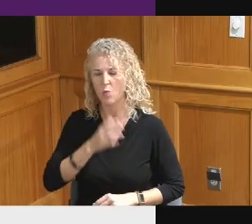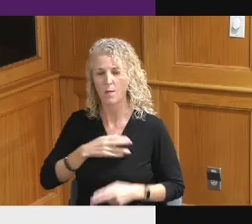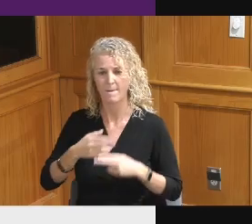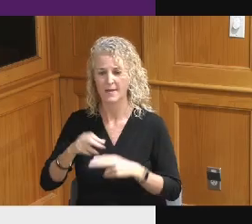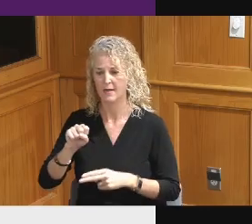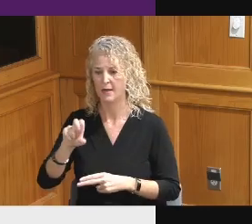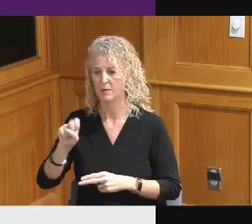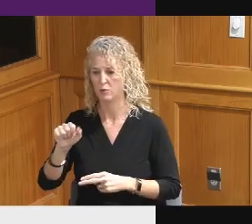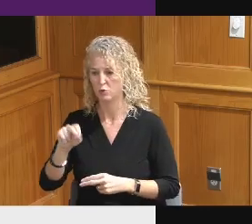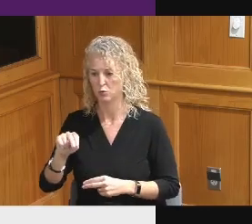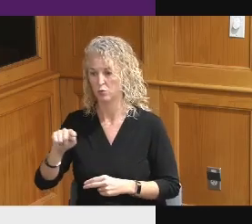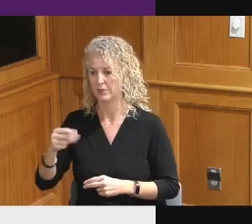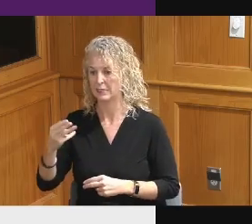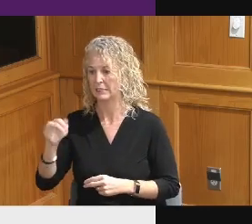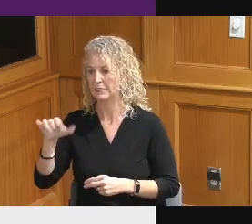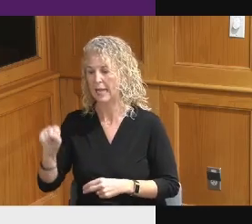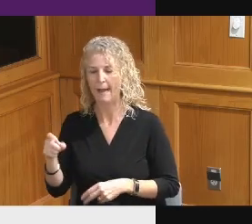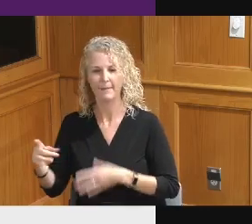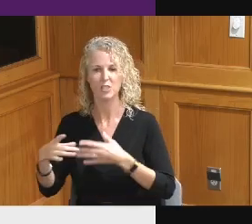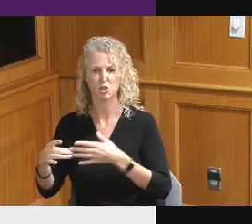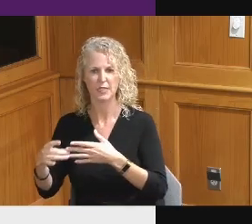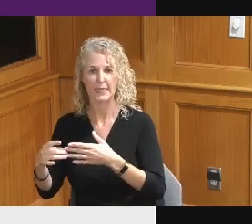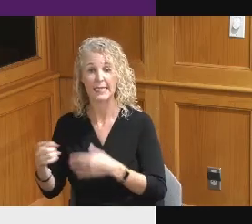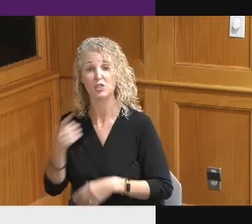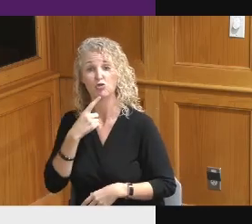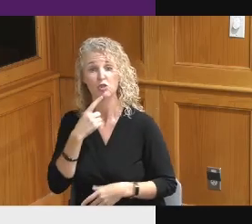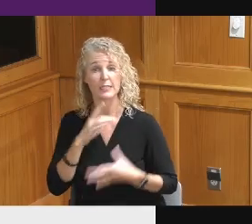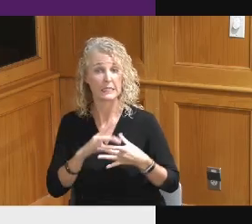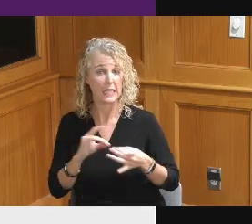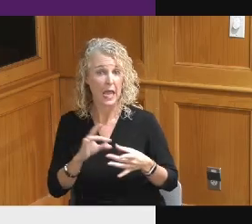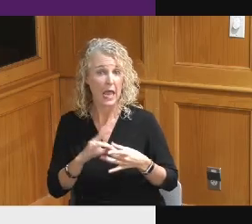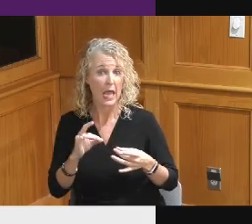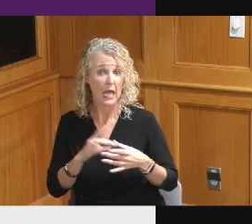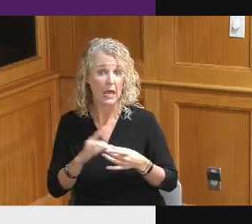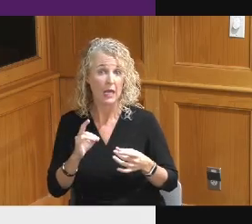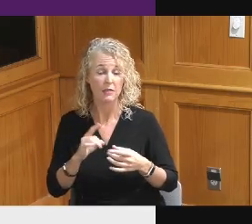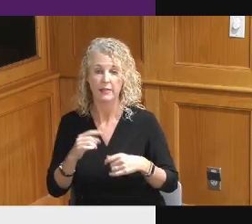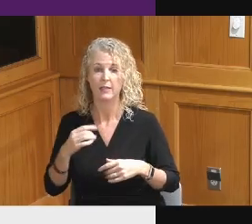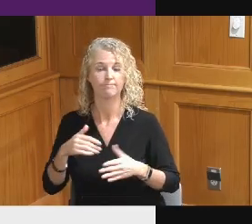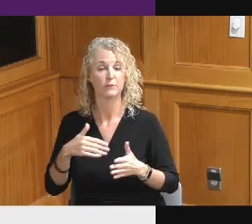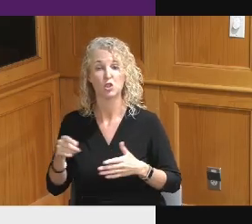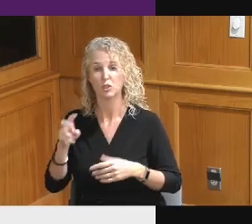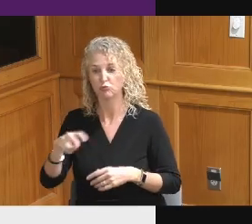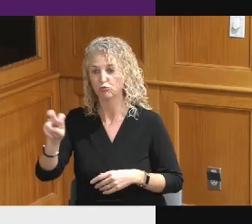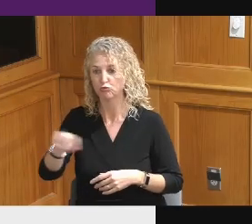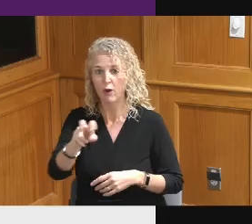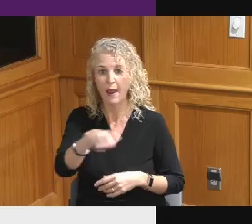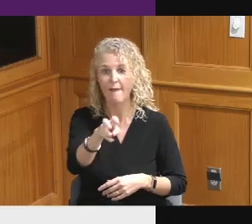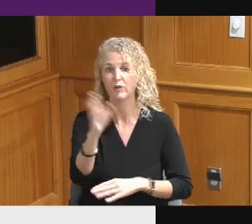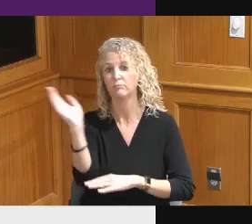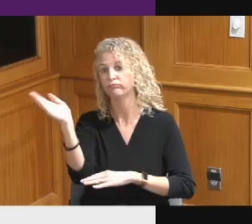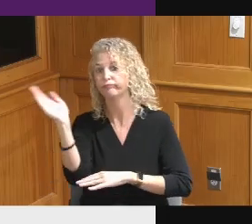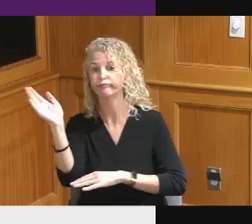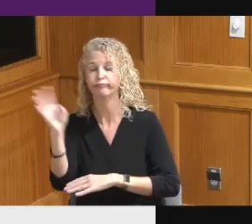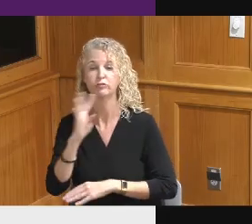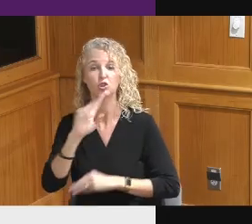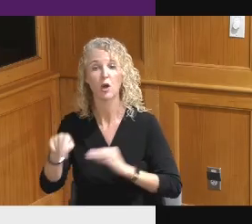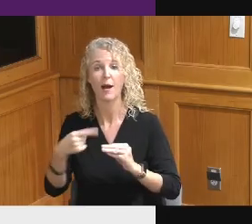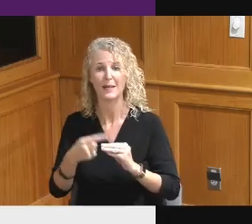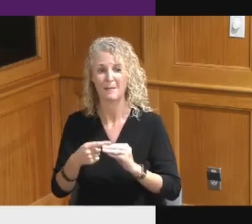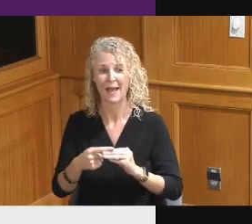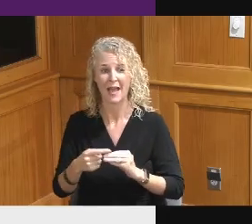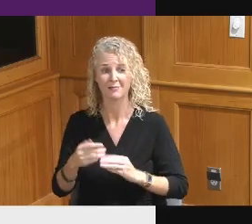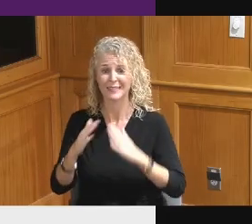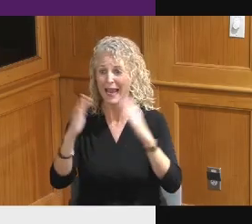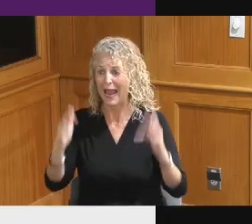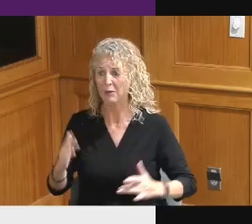Development Bank. And she made a comment there that she said she's been making around the country as part of her work on the National Housing Crisis Task Force.